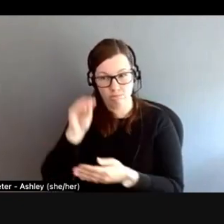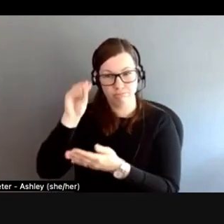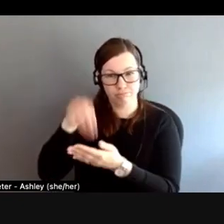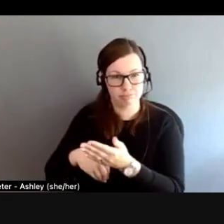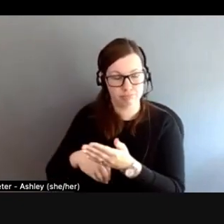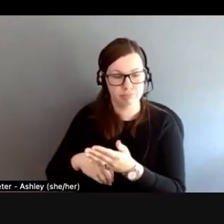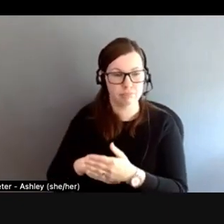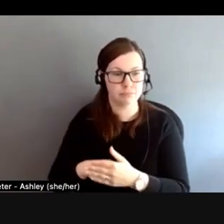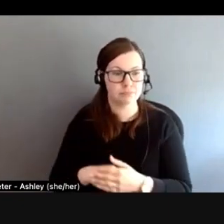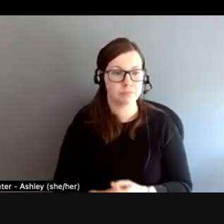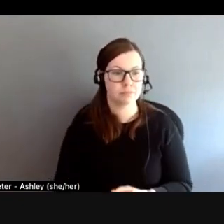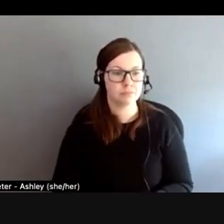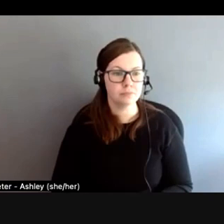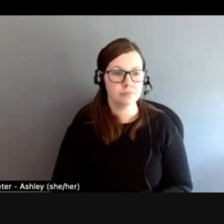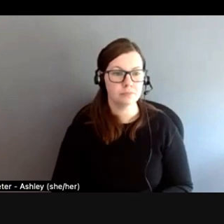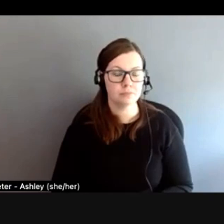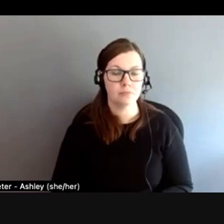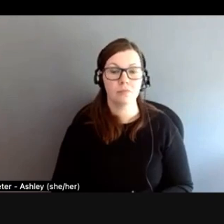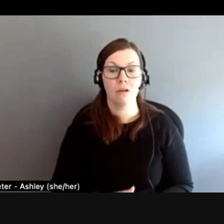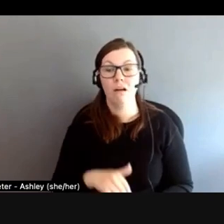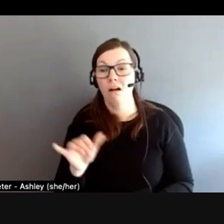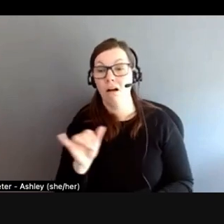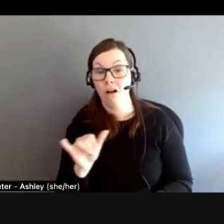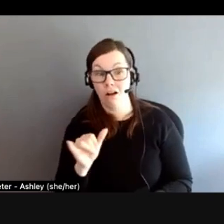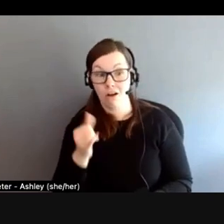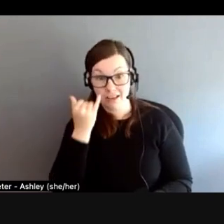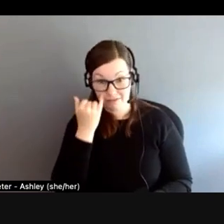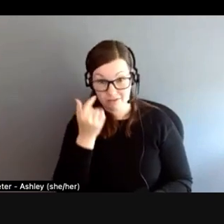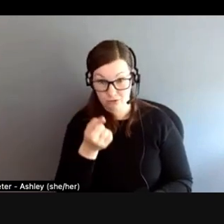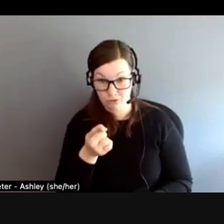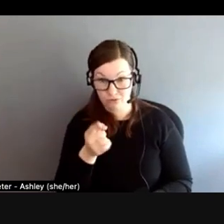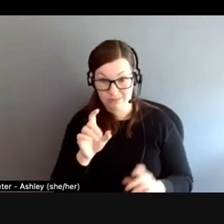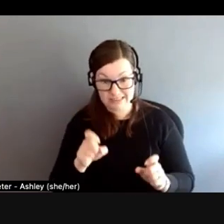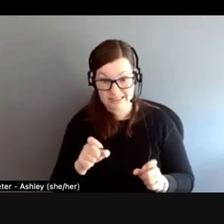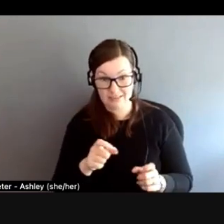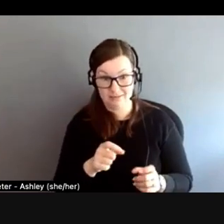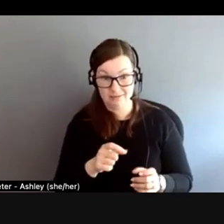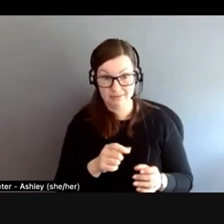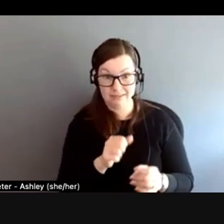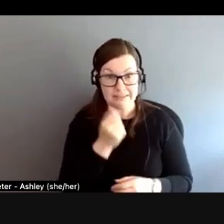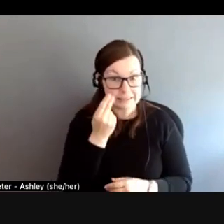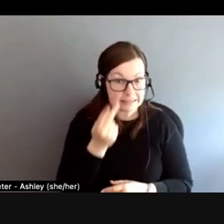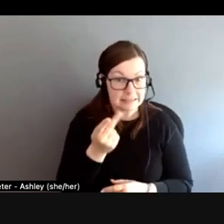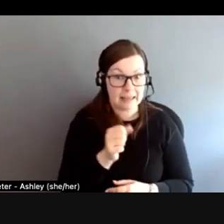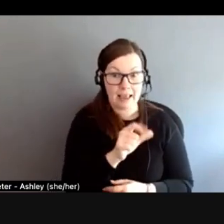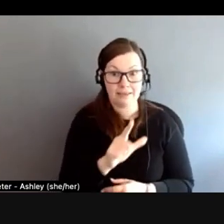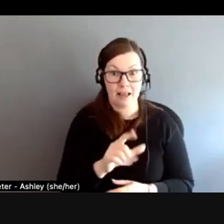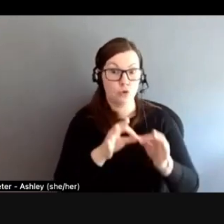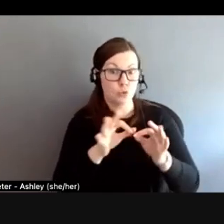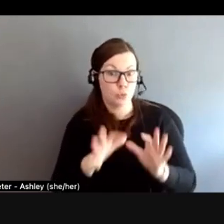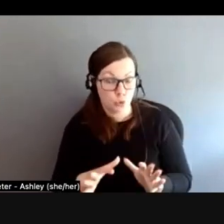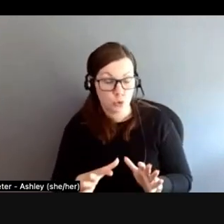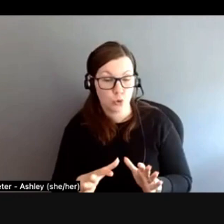we have participants who need interpretation, then what we can do is those